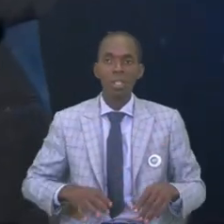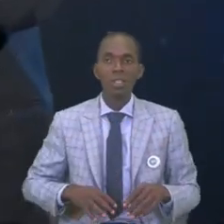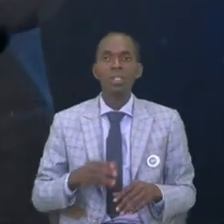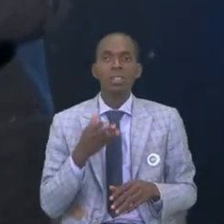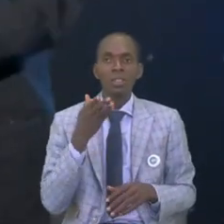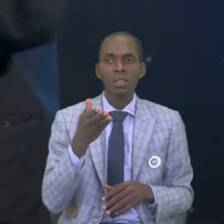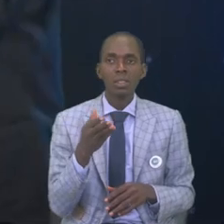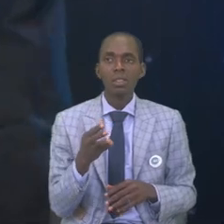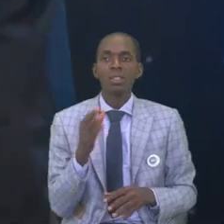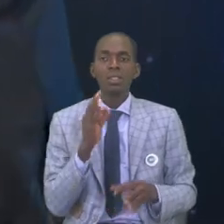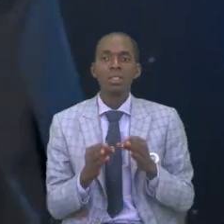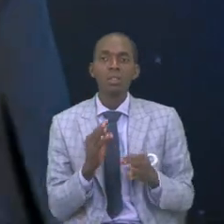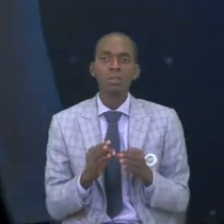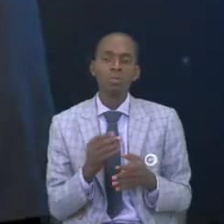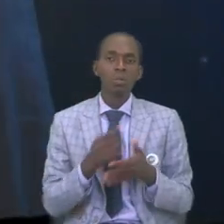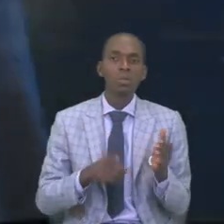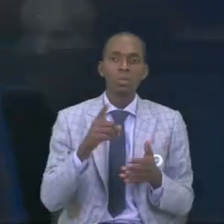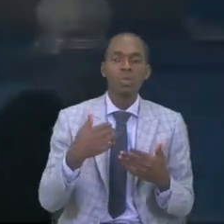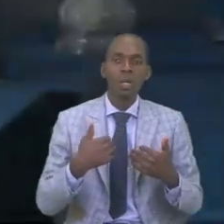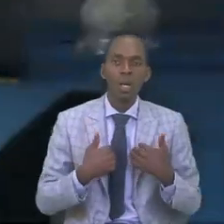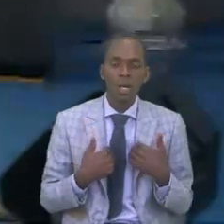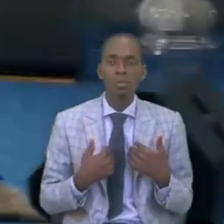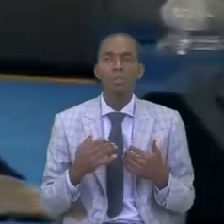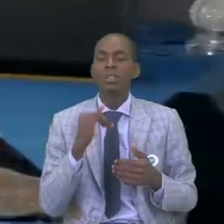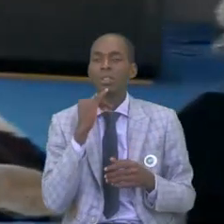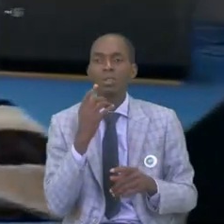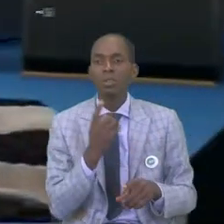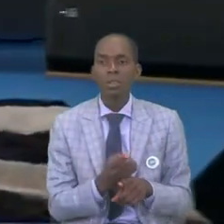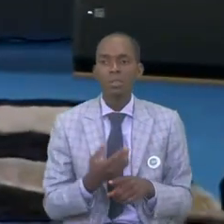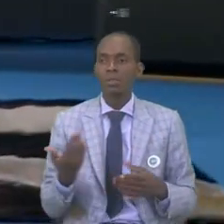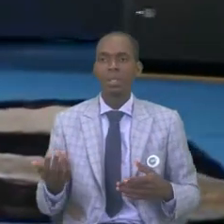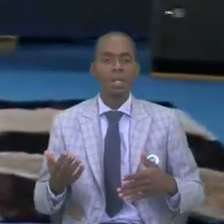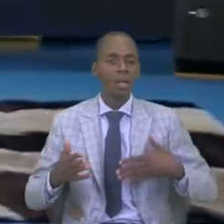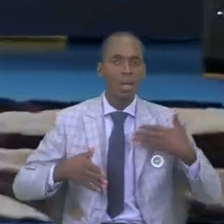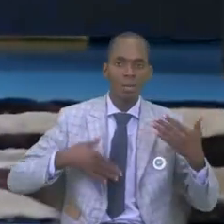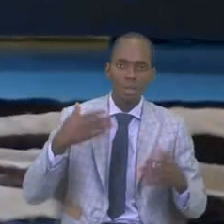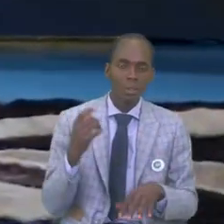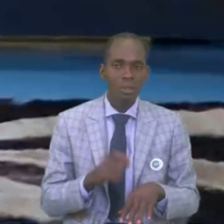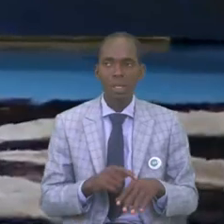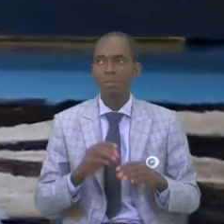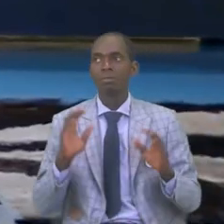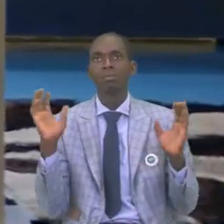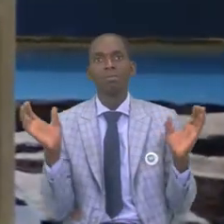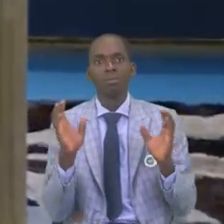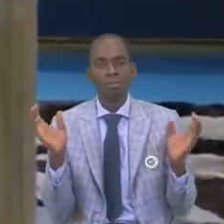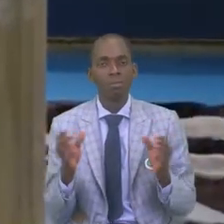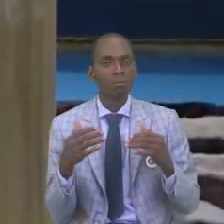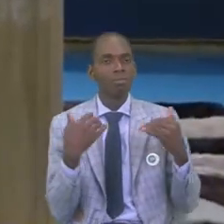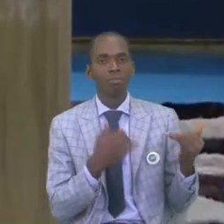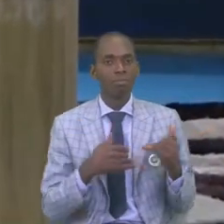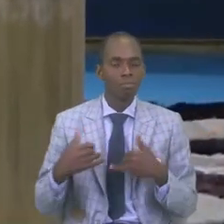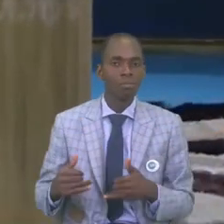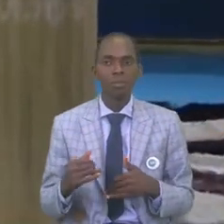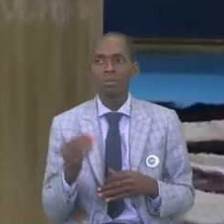is ritual, ceremony, tradition, harvest time, and all the other things, and you are not connected